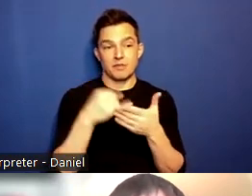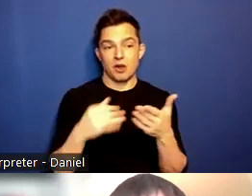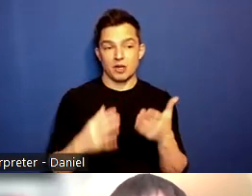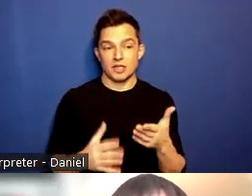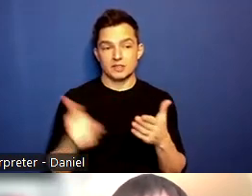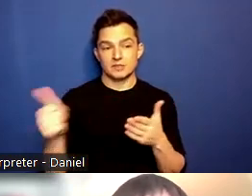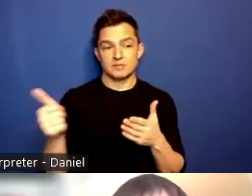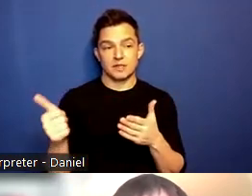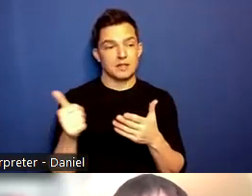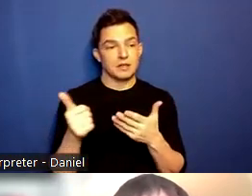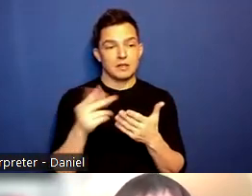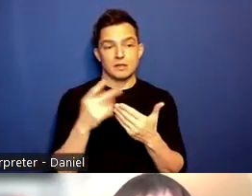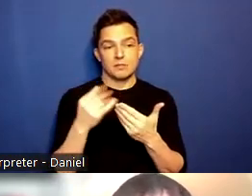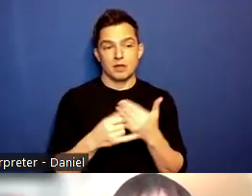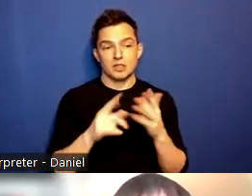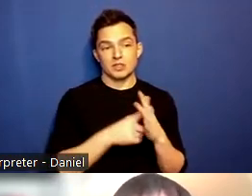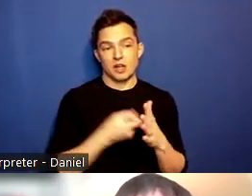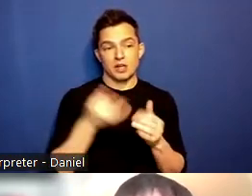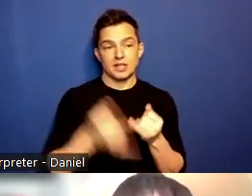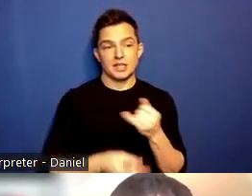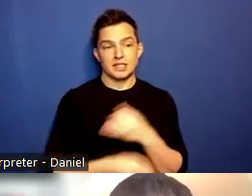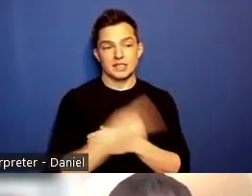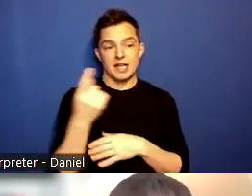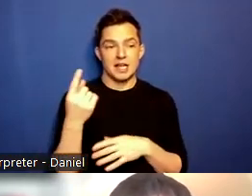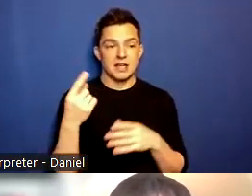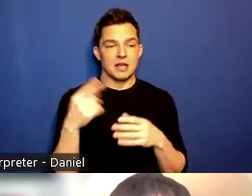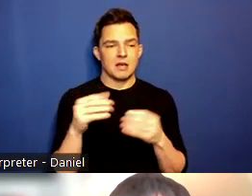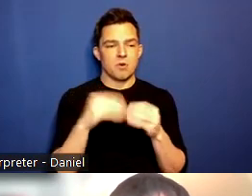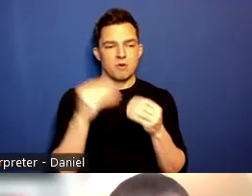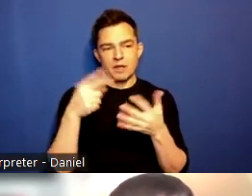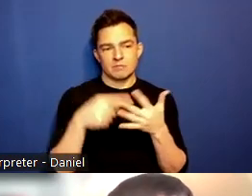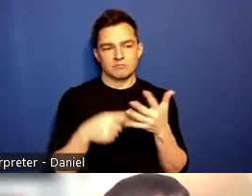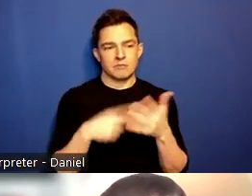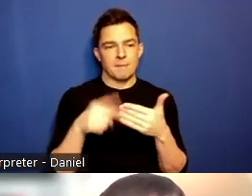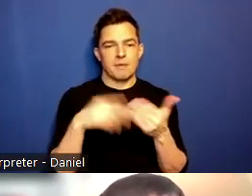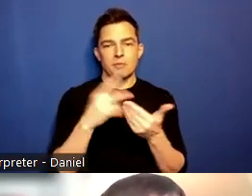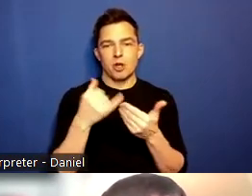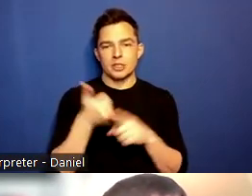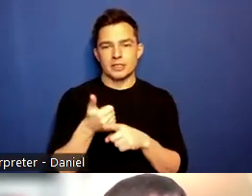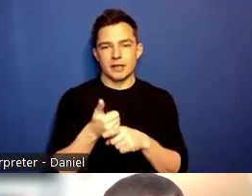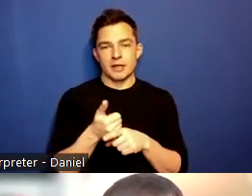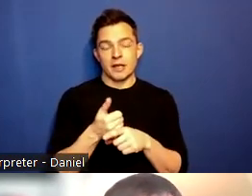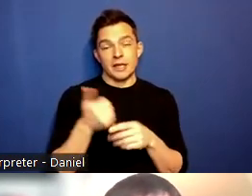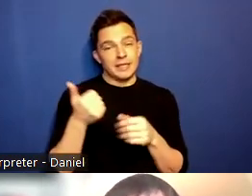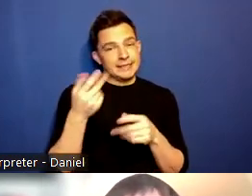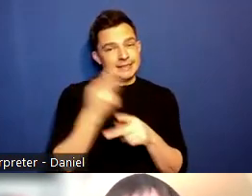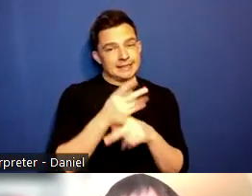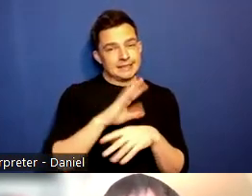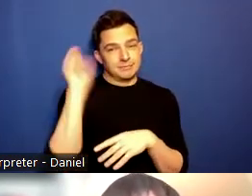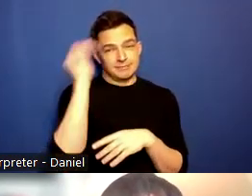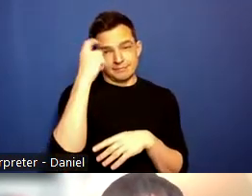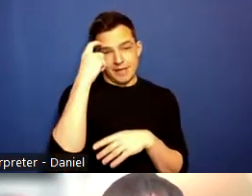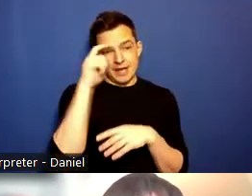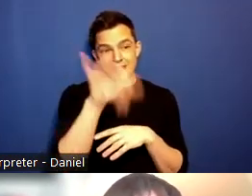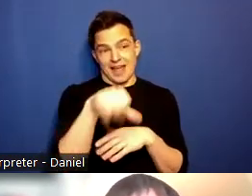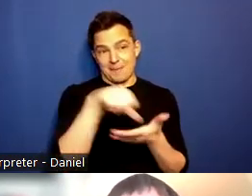the project start and end date, and a bit more data about the project itself. Keep in mind that on this page, you need